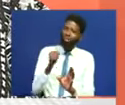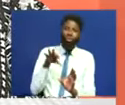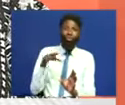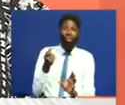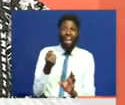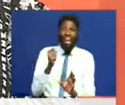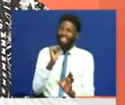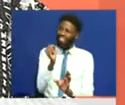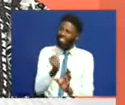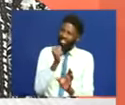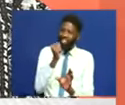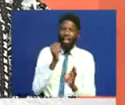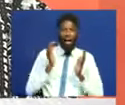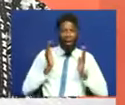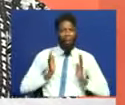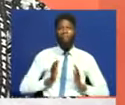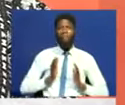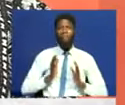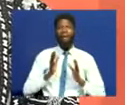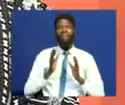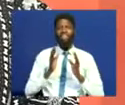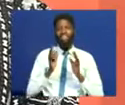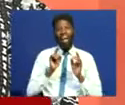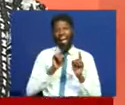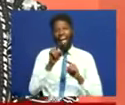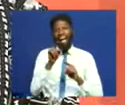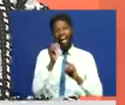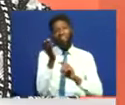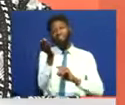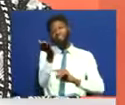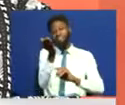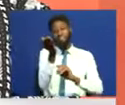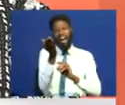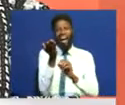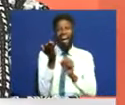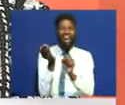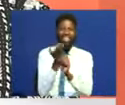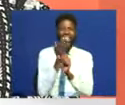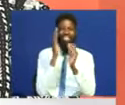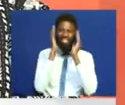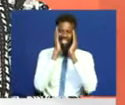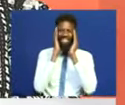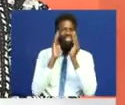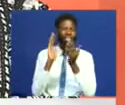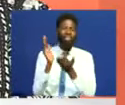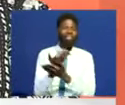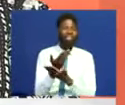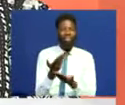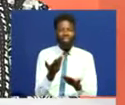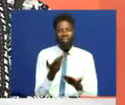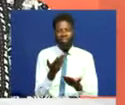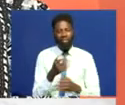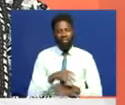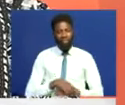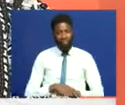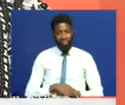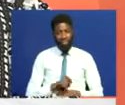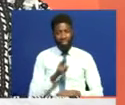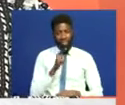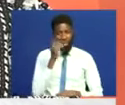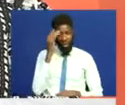It talks into the brutality of the killing, which actually is a marker when we are talking about